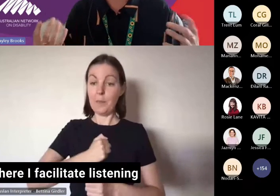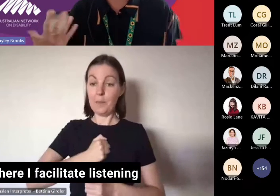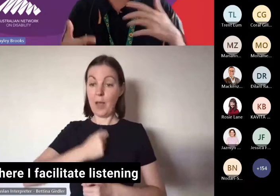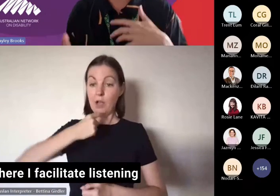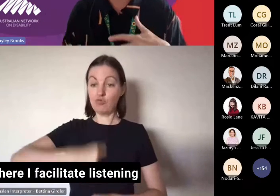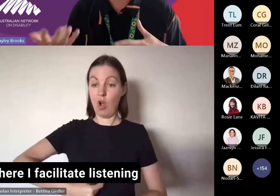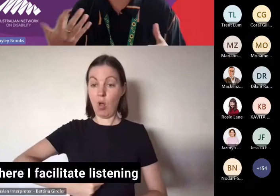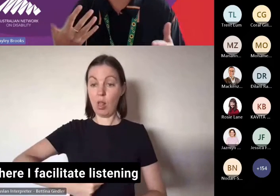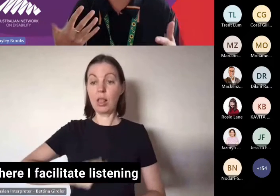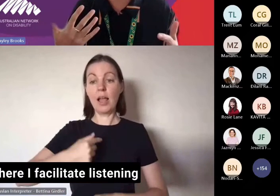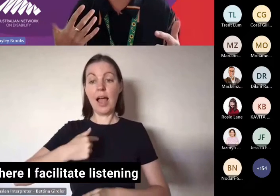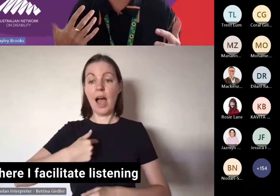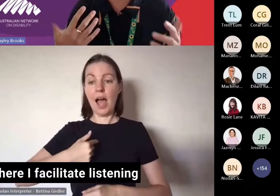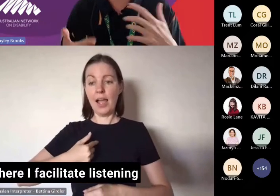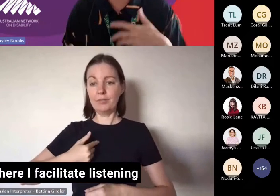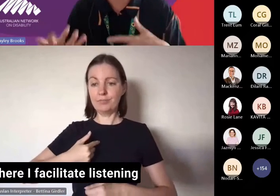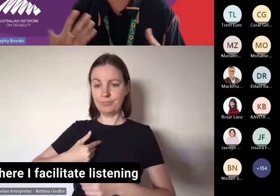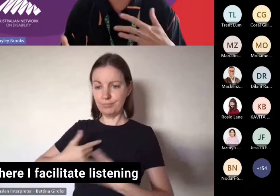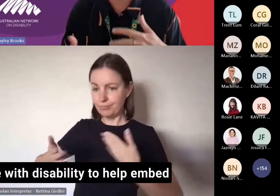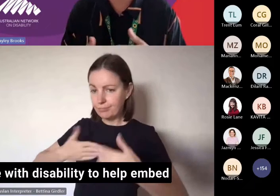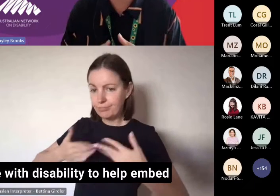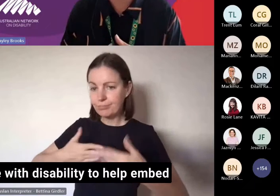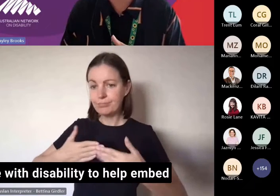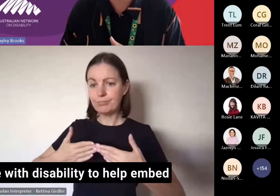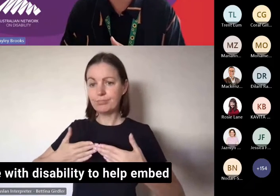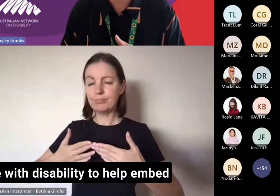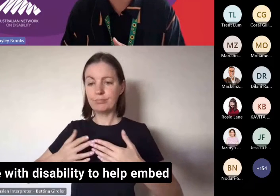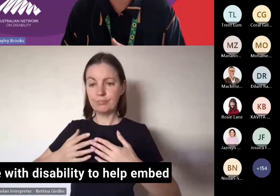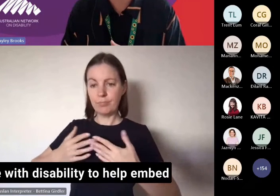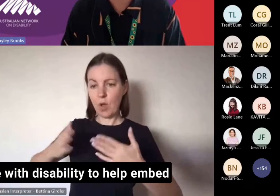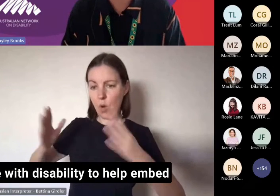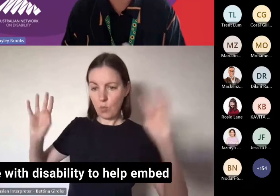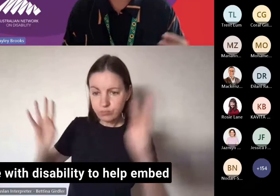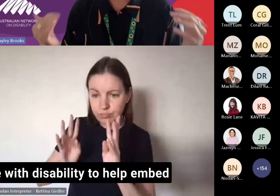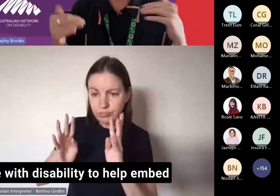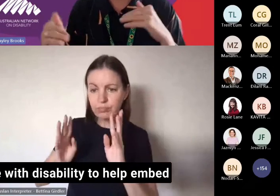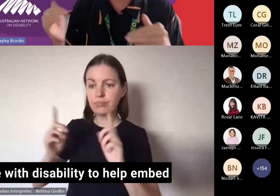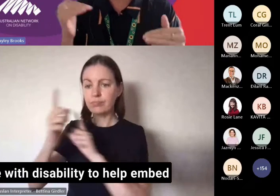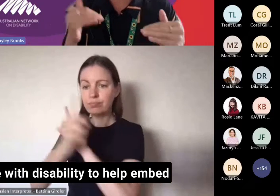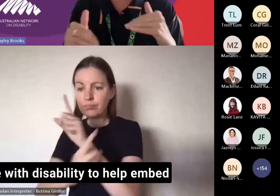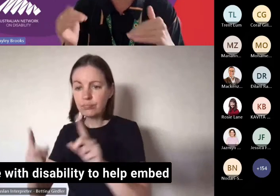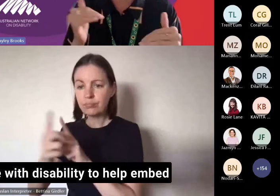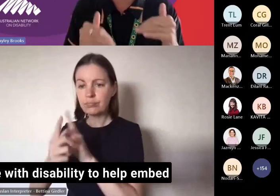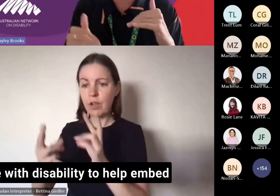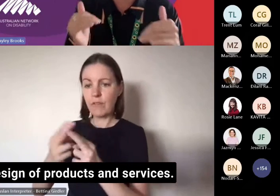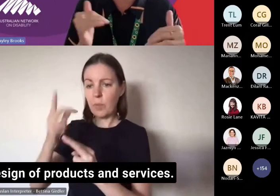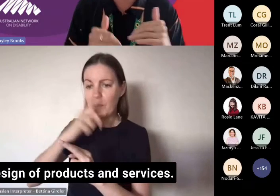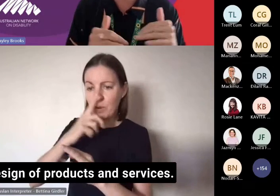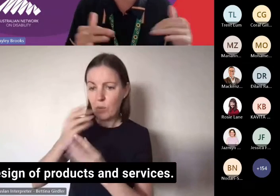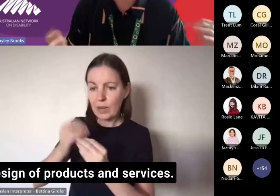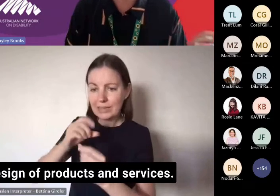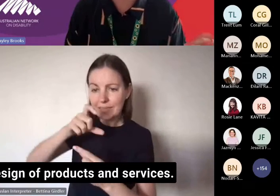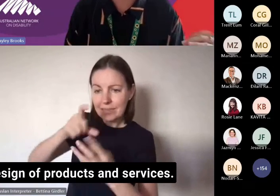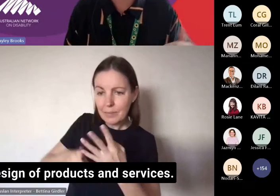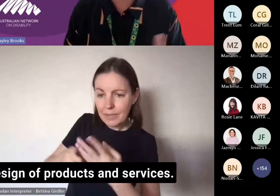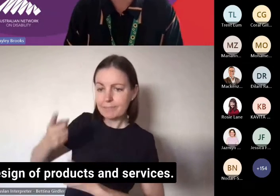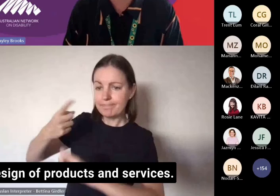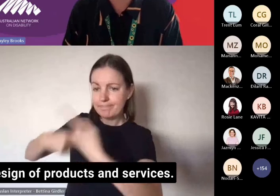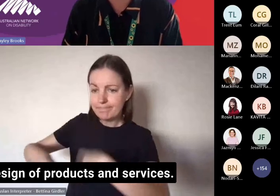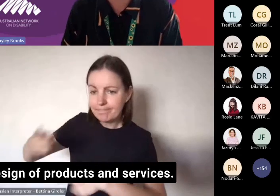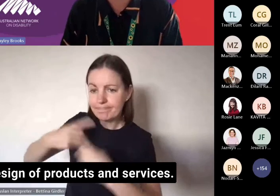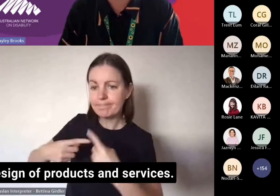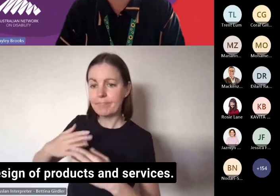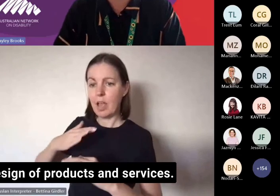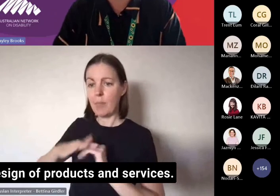where I facilitate listening sessions with people with disability to help embed accessibility in the design